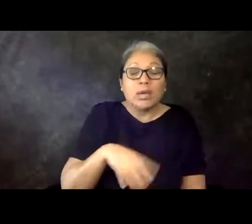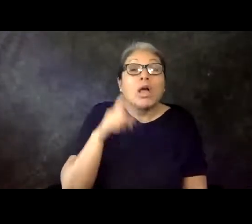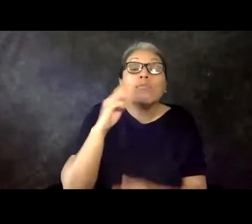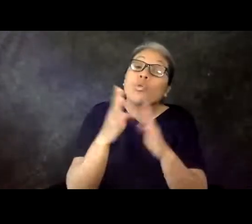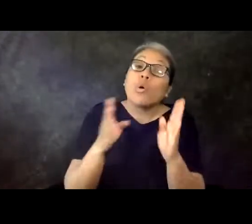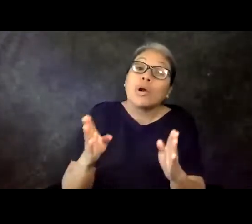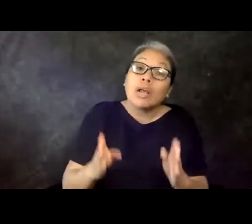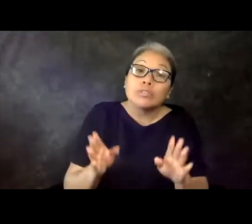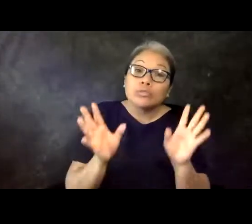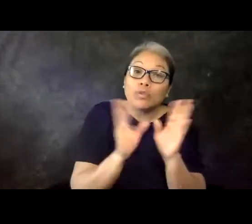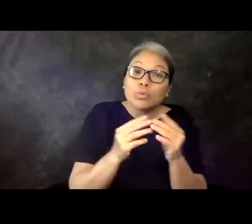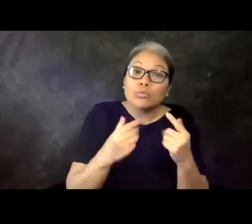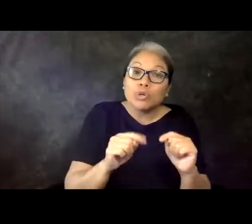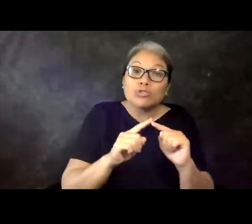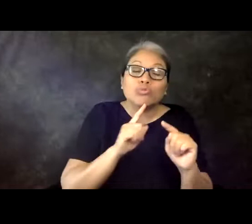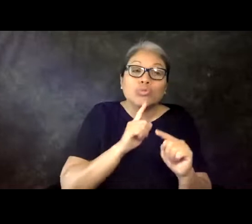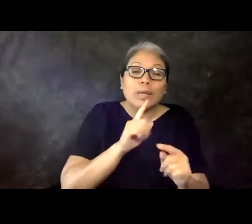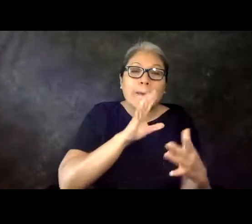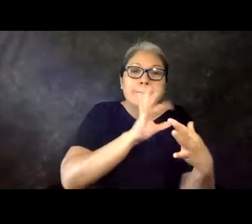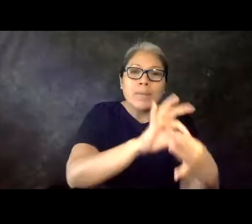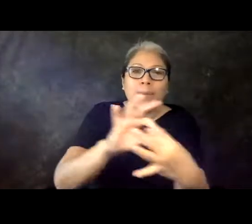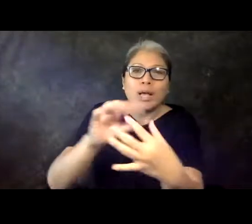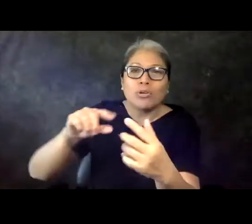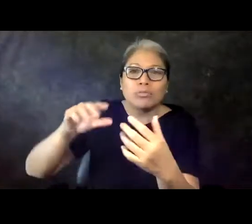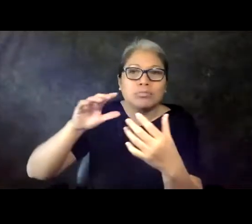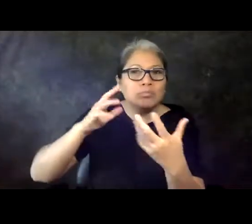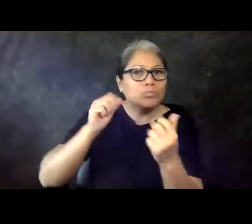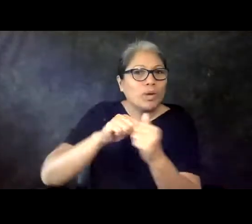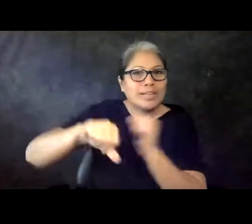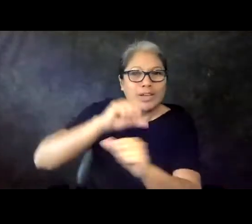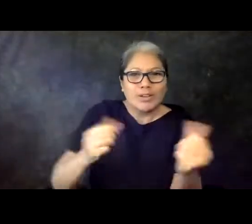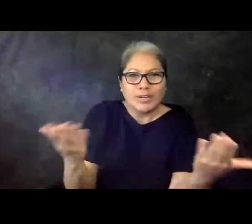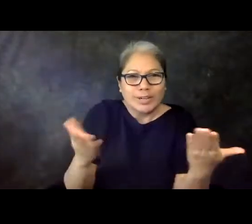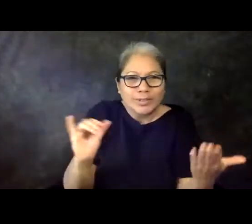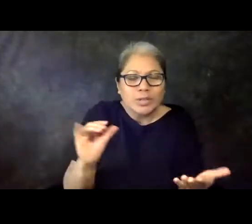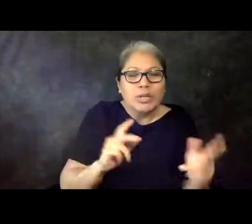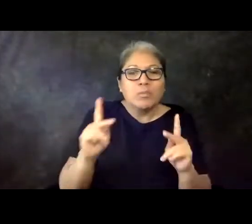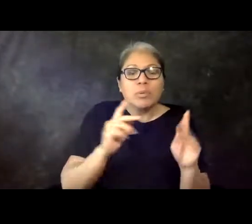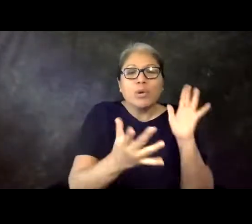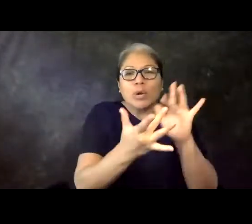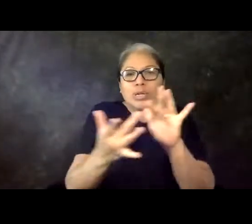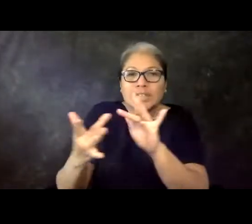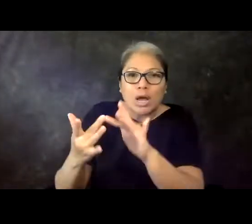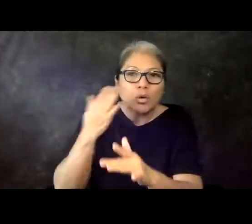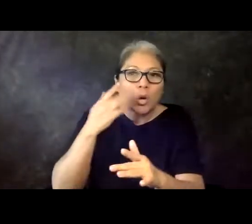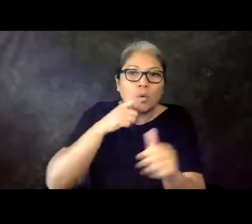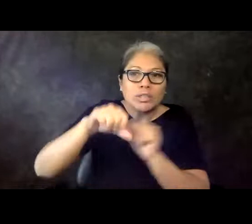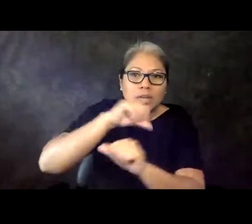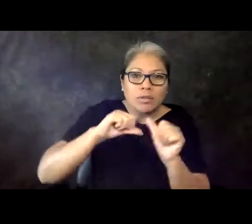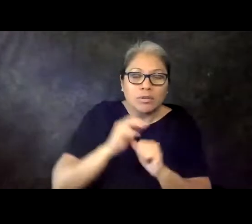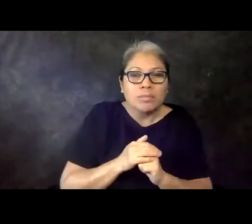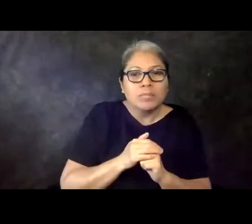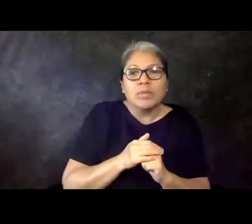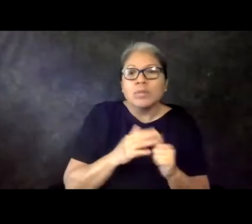we are working to really build connections with each other too, right? So people can reach out, get to know each other. So be as present as you feel comfortable